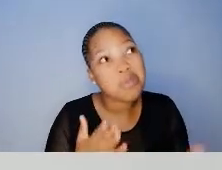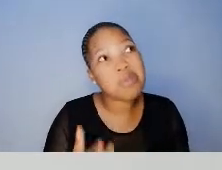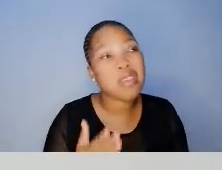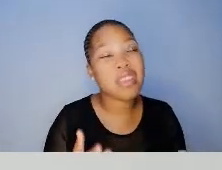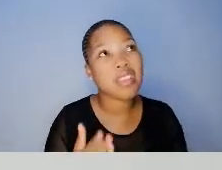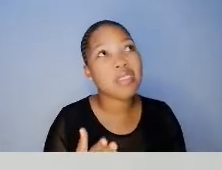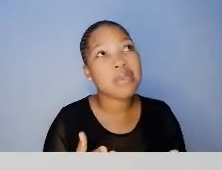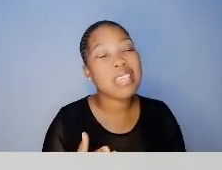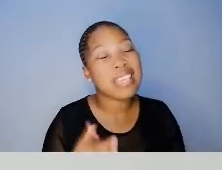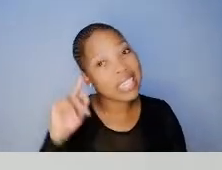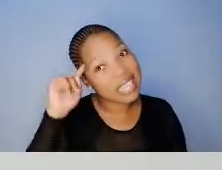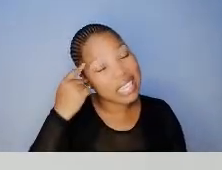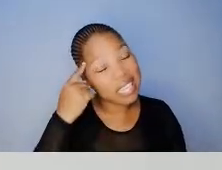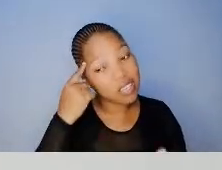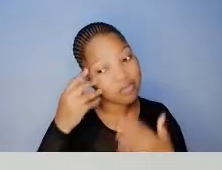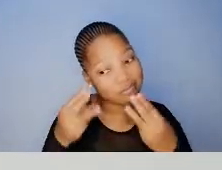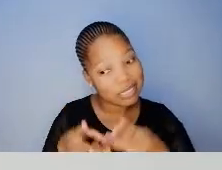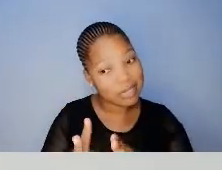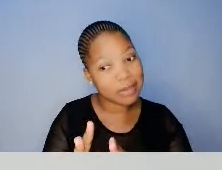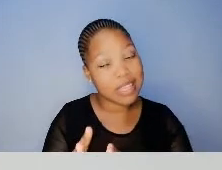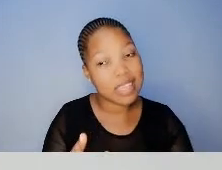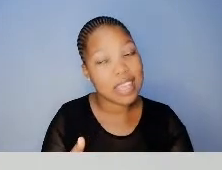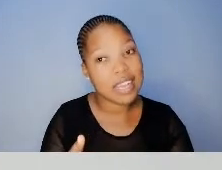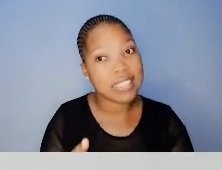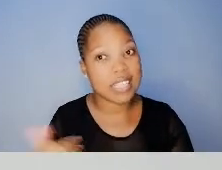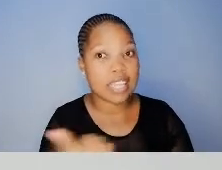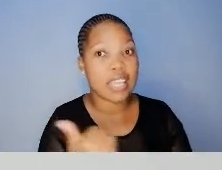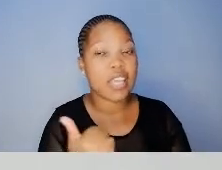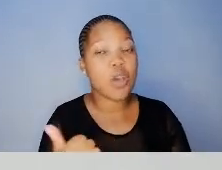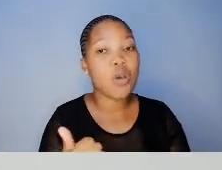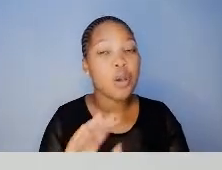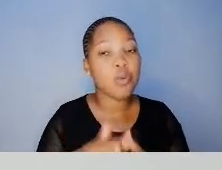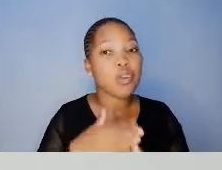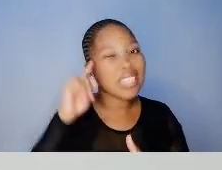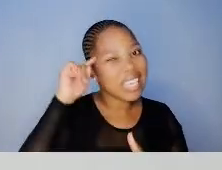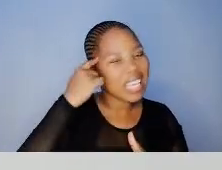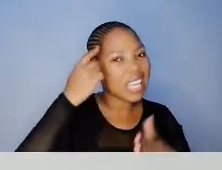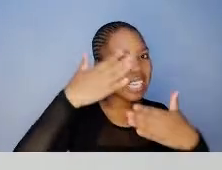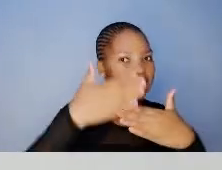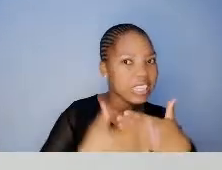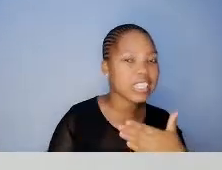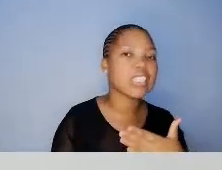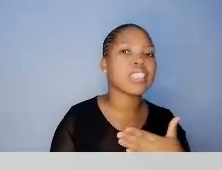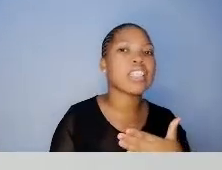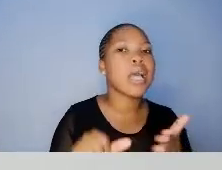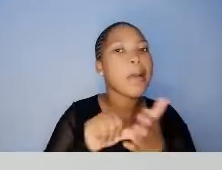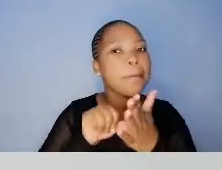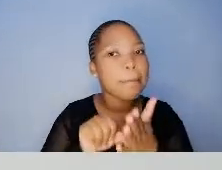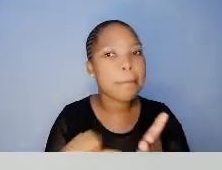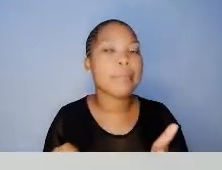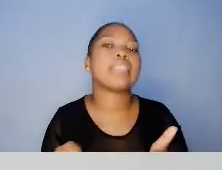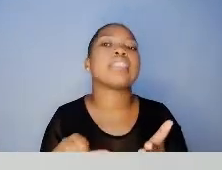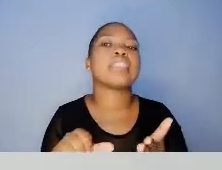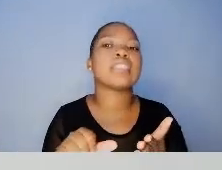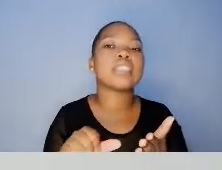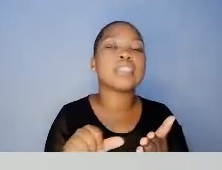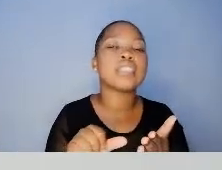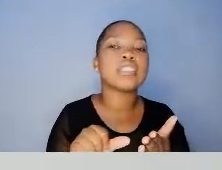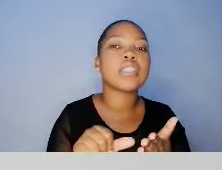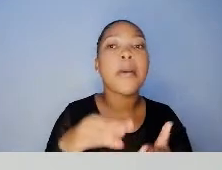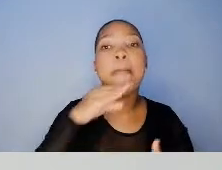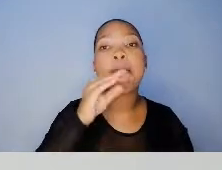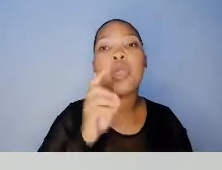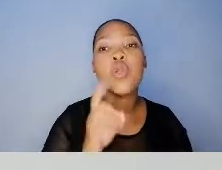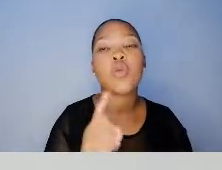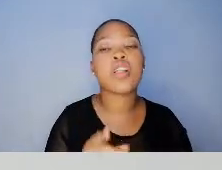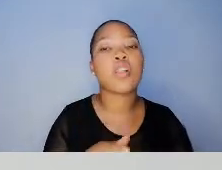that's how I thought it. And now I thought, okay, now that we were done and we had paid the fees, then it